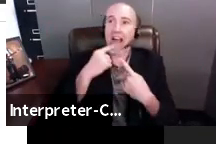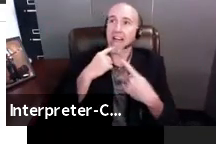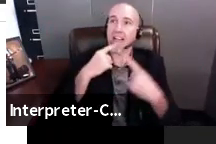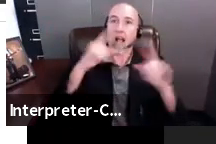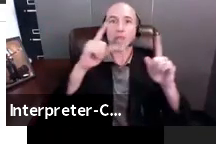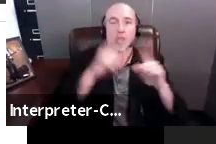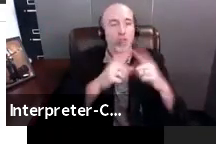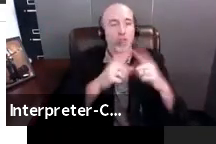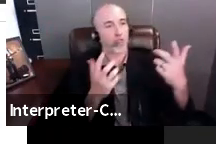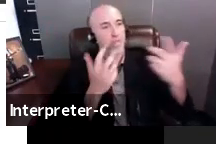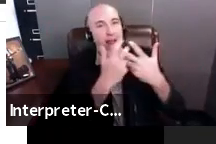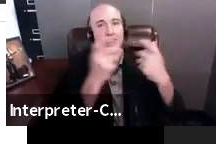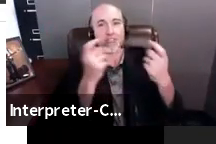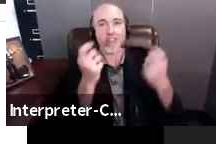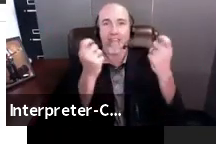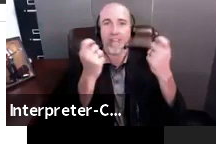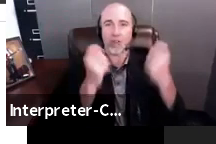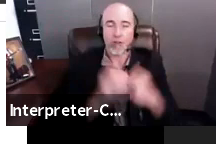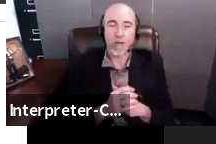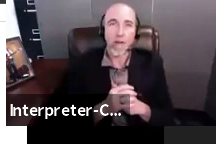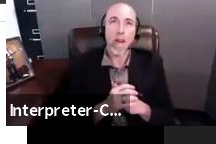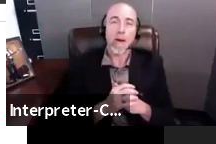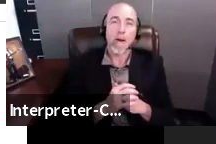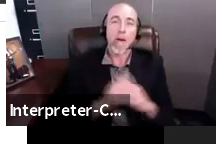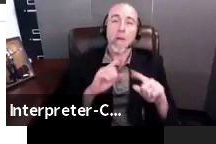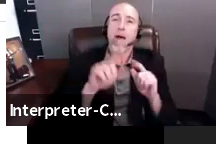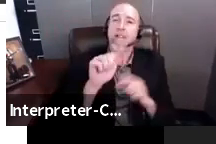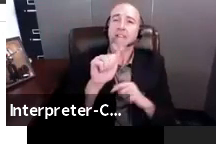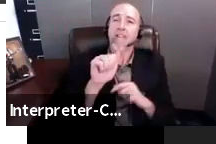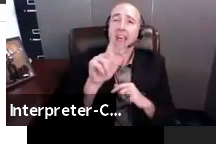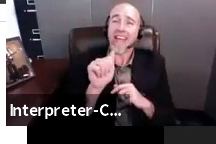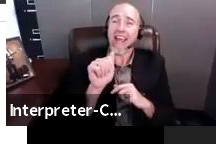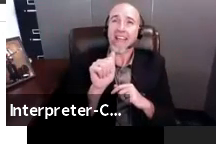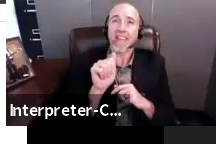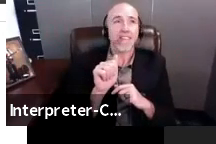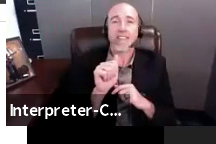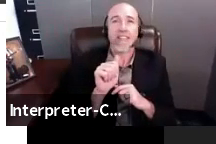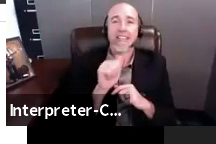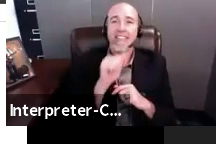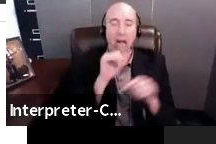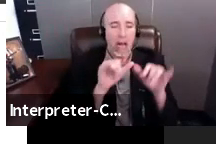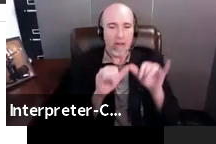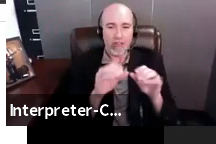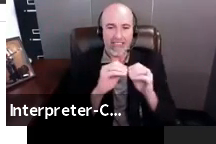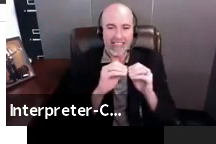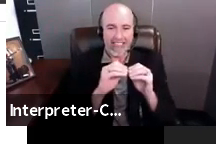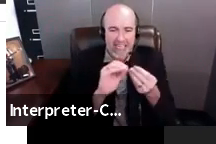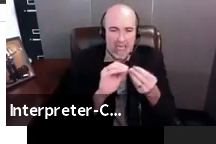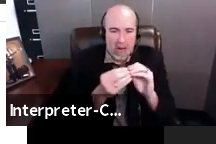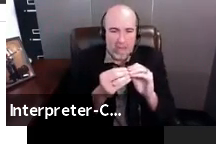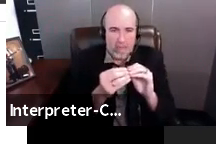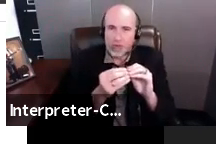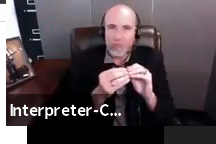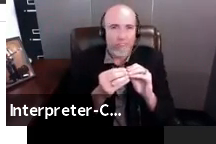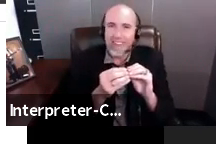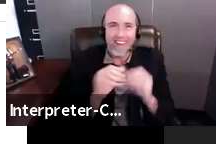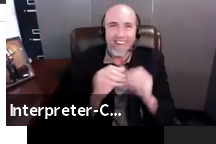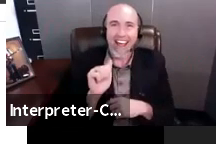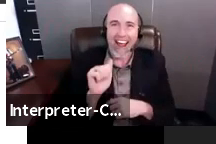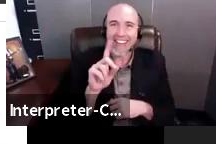Austin to match the anniversary. But the ADA is not measured in mere numbers. The ADA is not